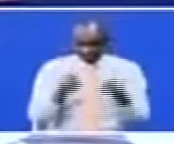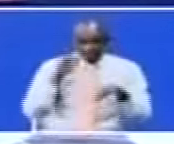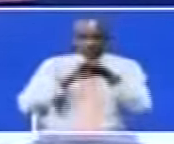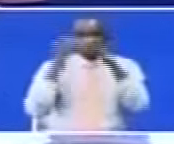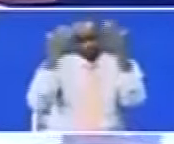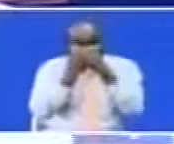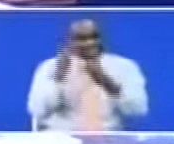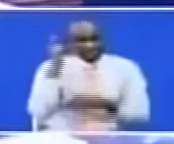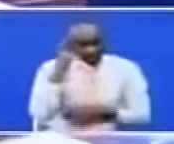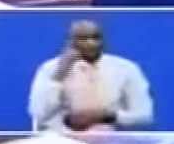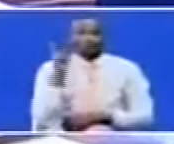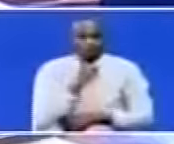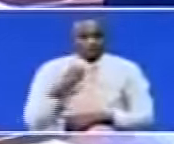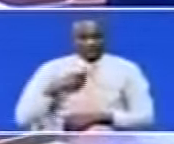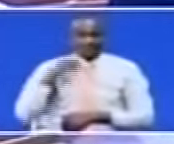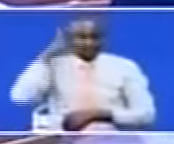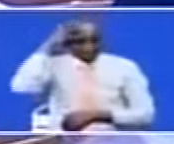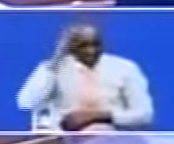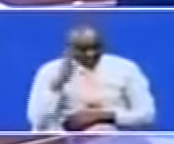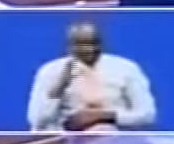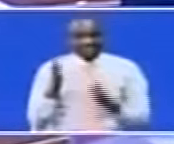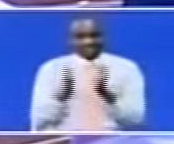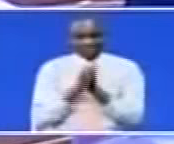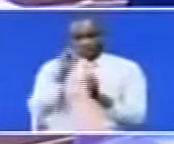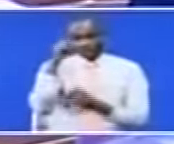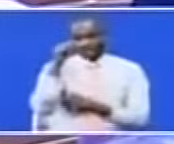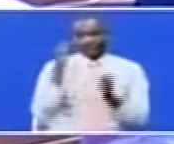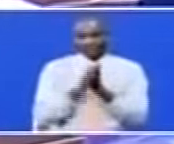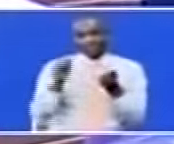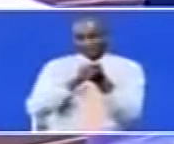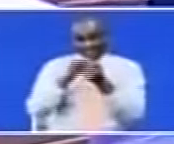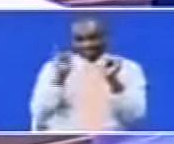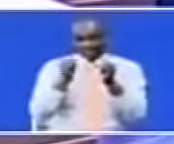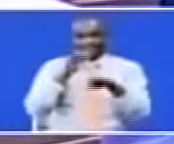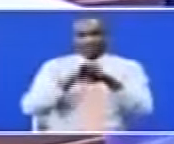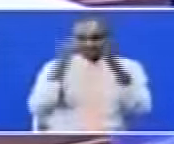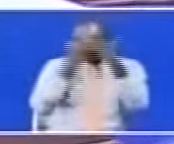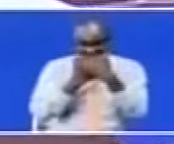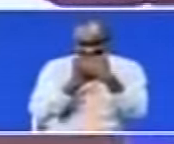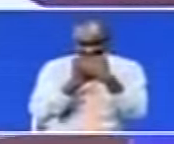good night. Remember, tomorrow you'll have Betty Kyalo Okari with Friday Briefing. Have a good night.